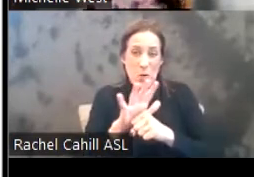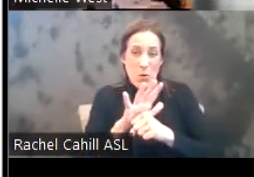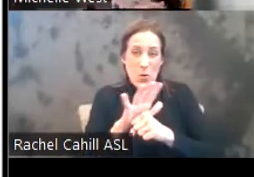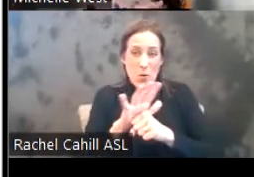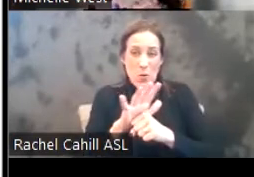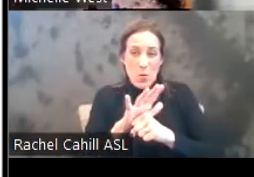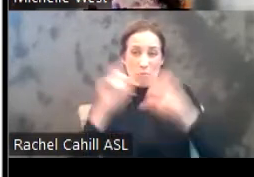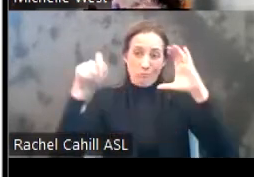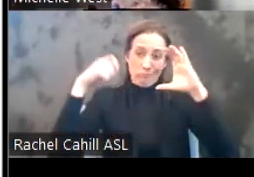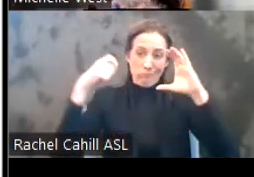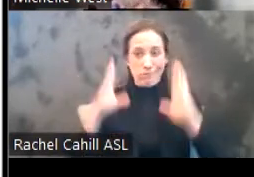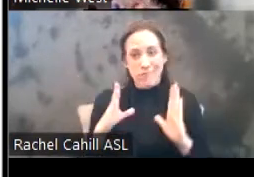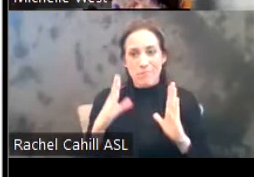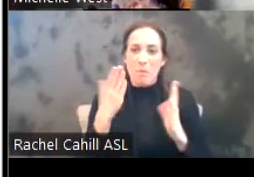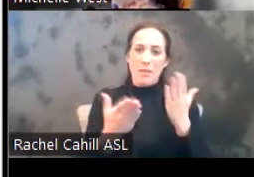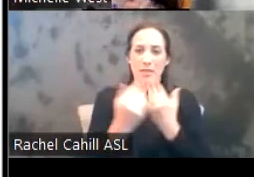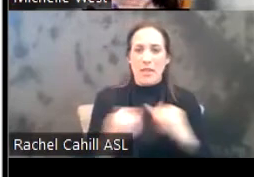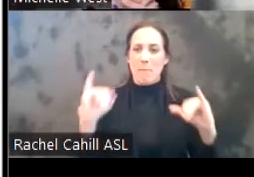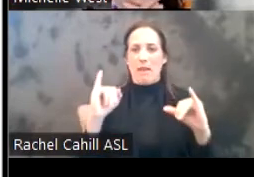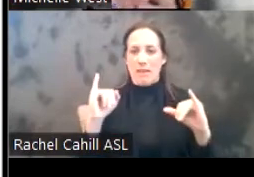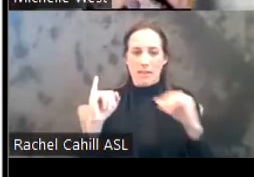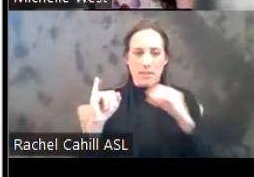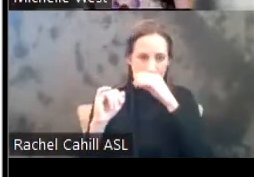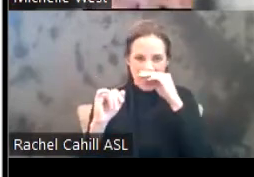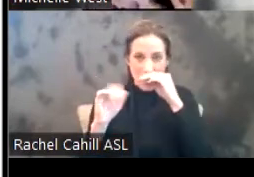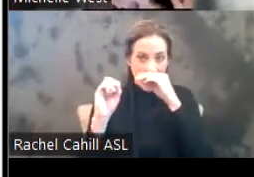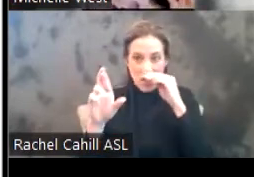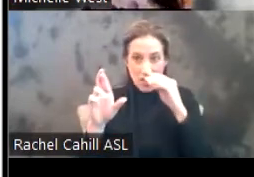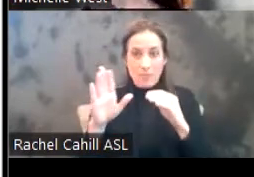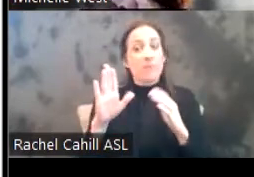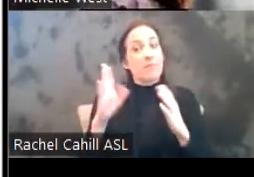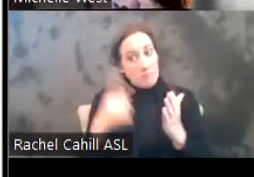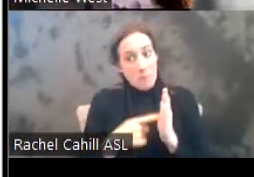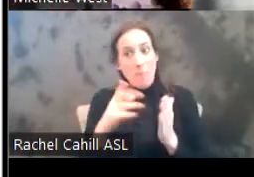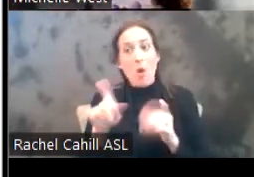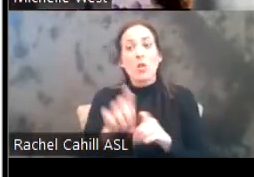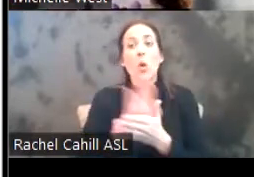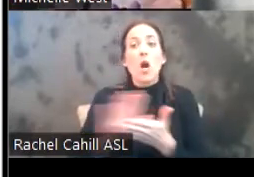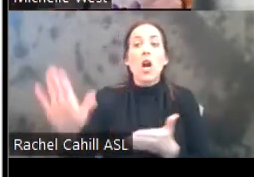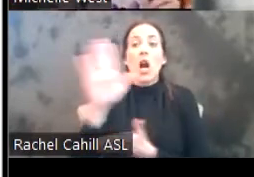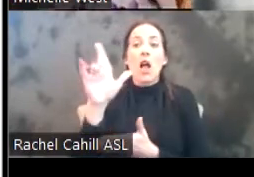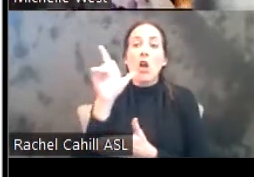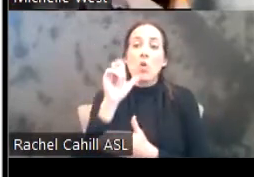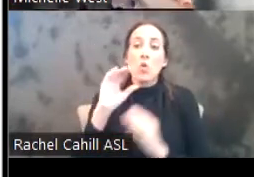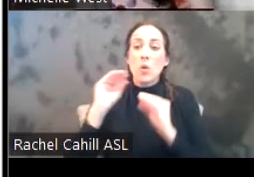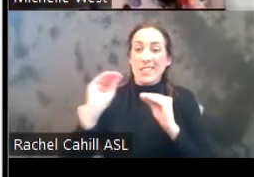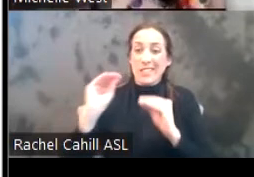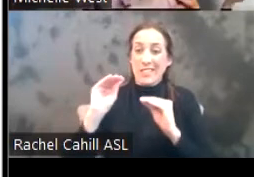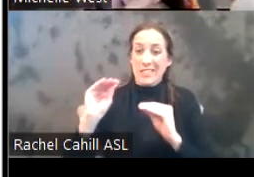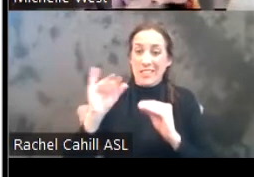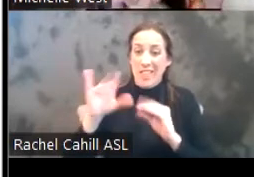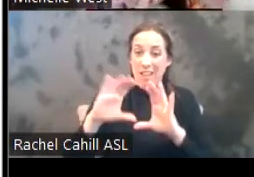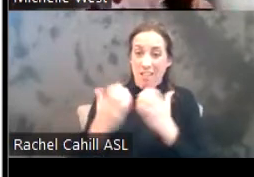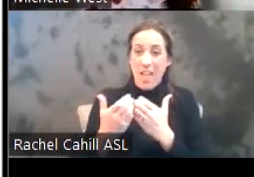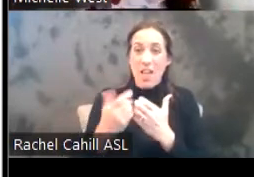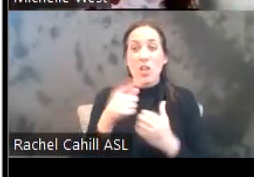a videographer, maybe an independent videographer, or a college that teaches videography. You could ask them if their class could do this as